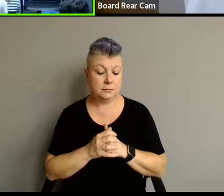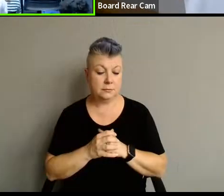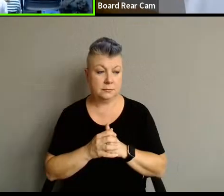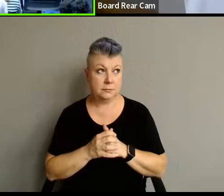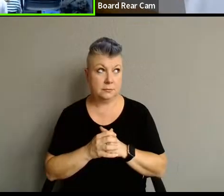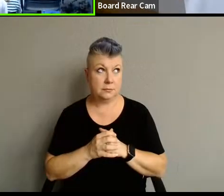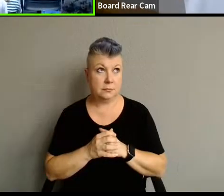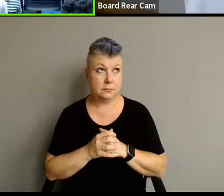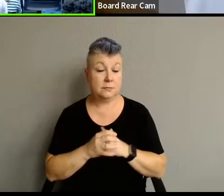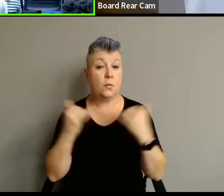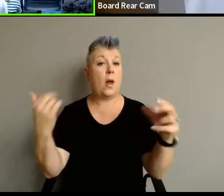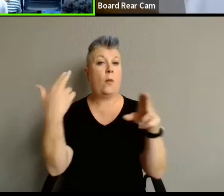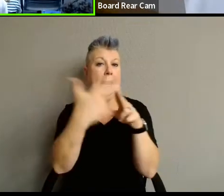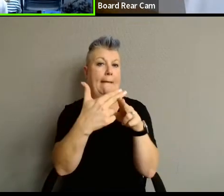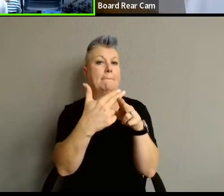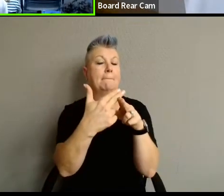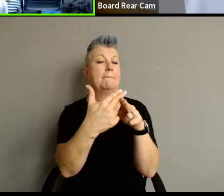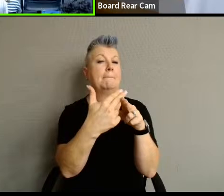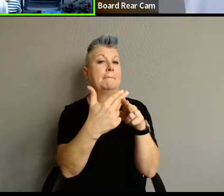If we could do roll call again?